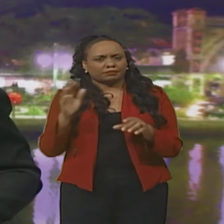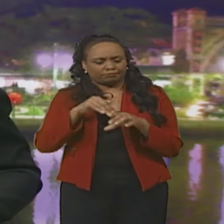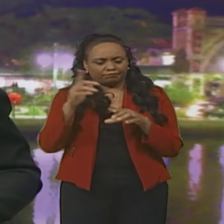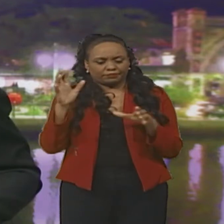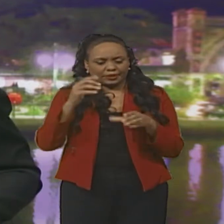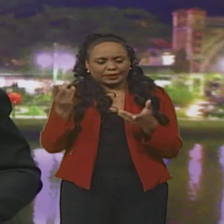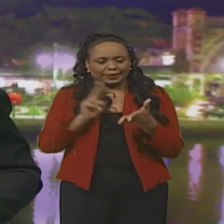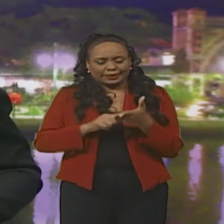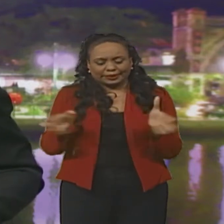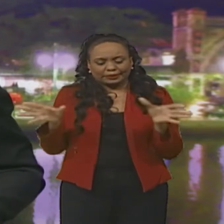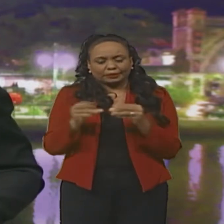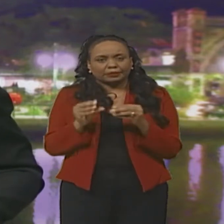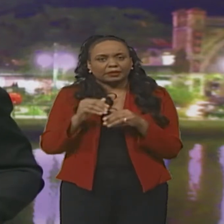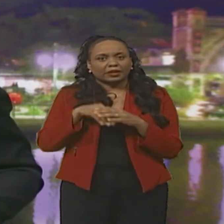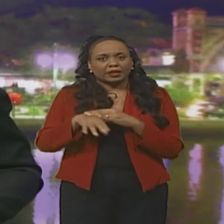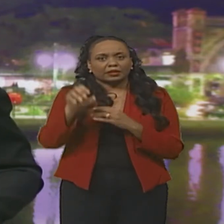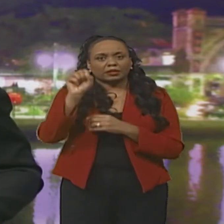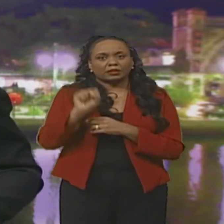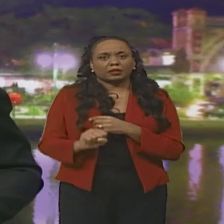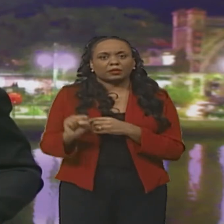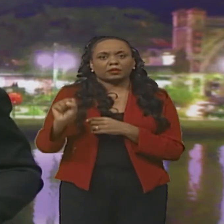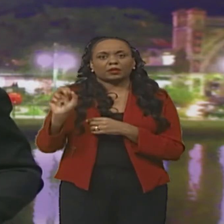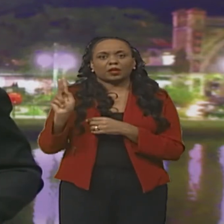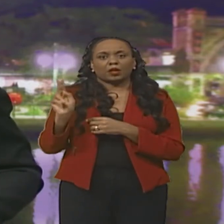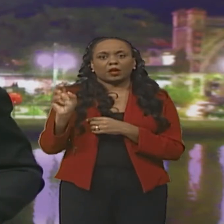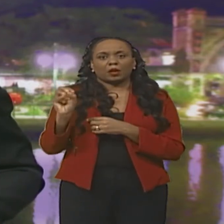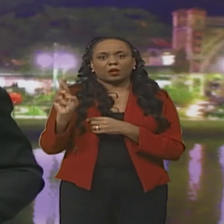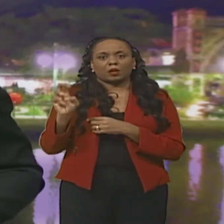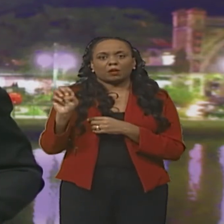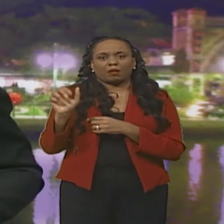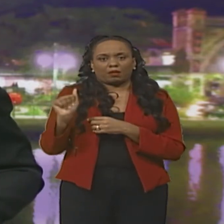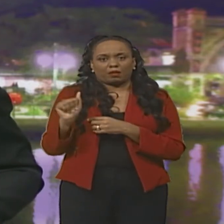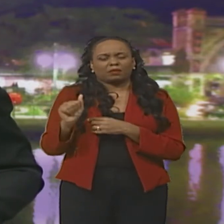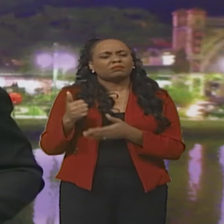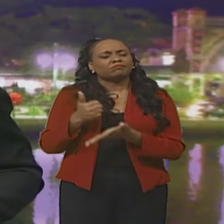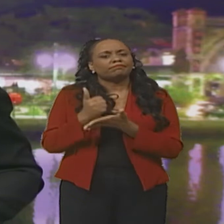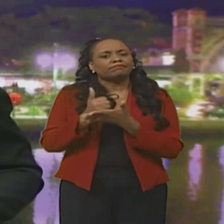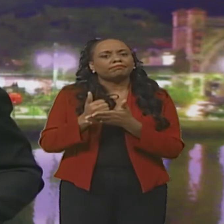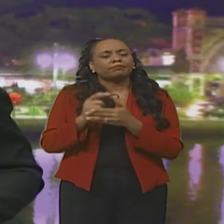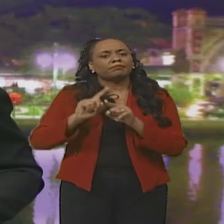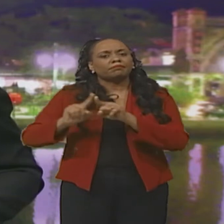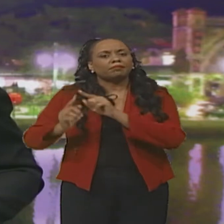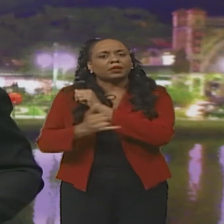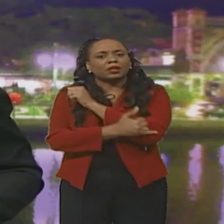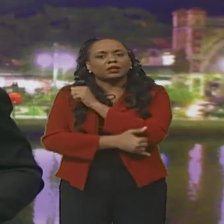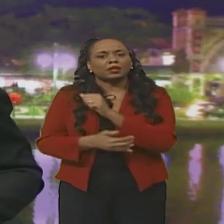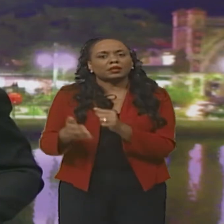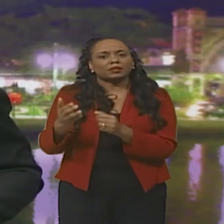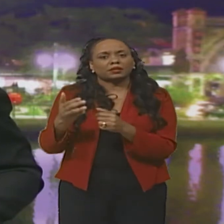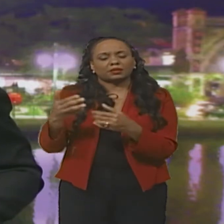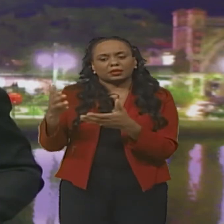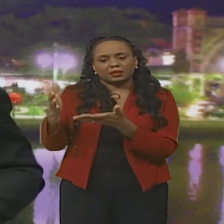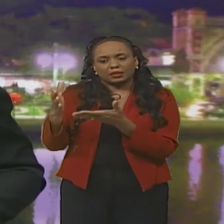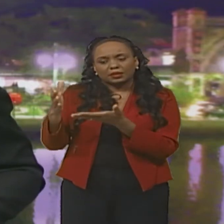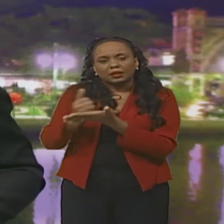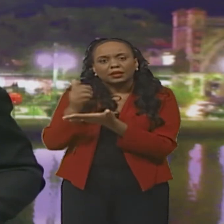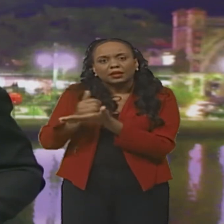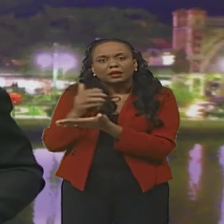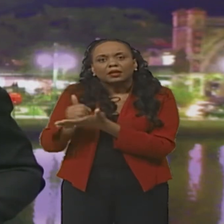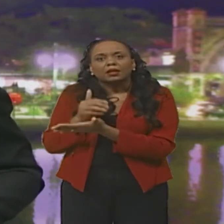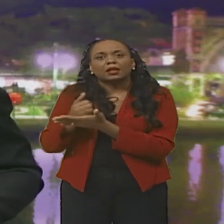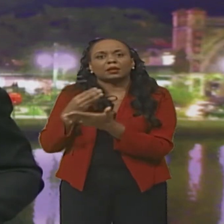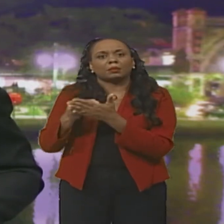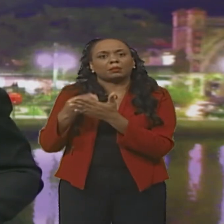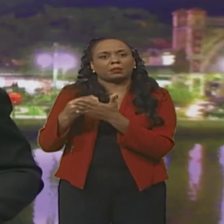Conferences in South Korea. The GCF readiness programs help countries organize to better access climate financing. Minister